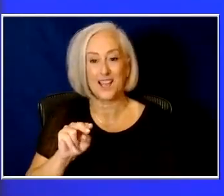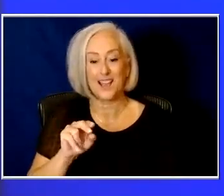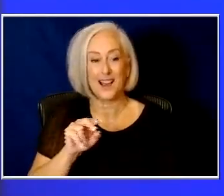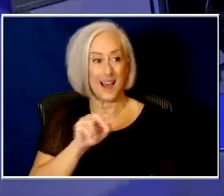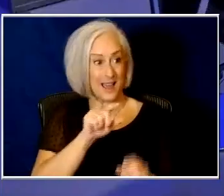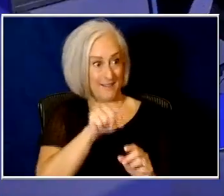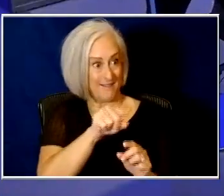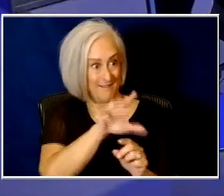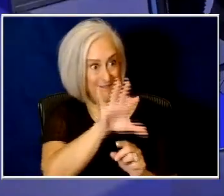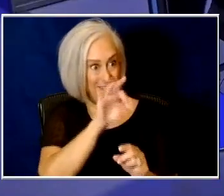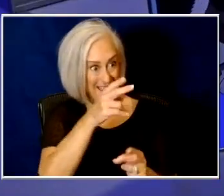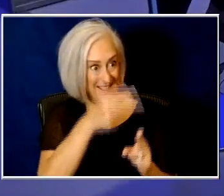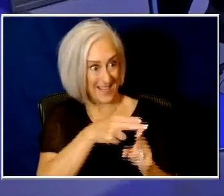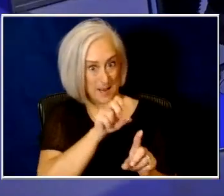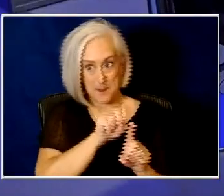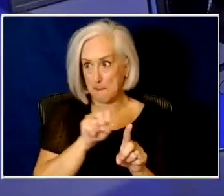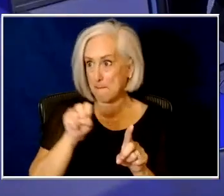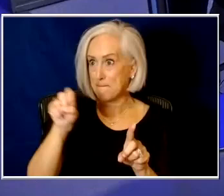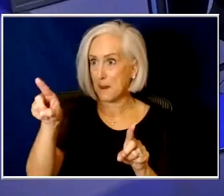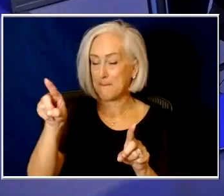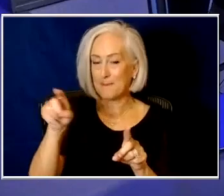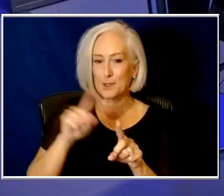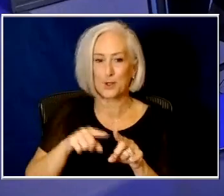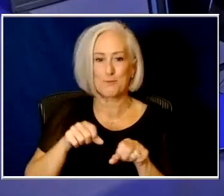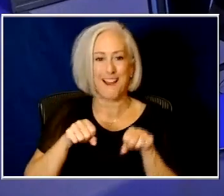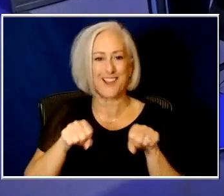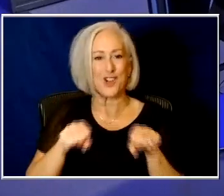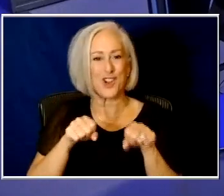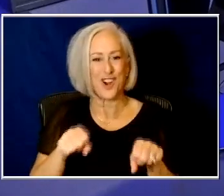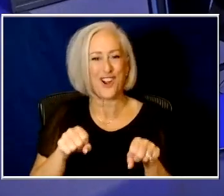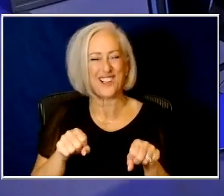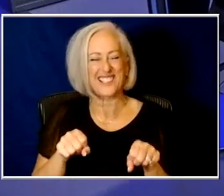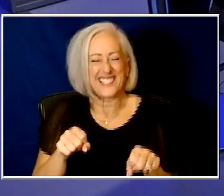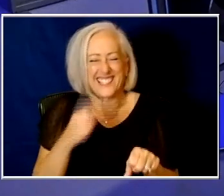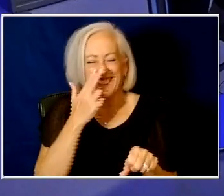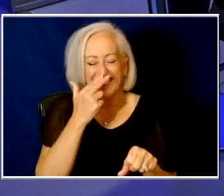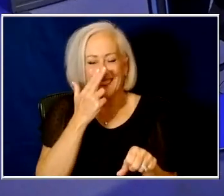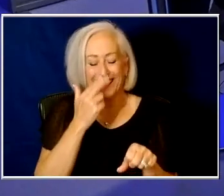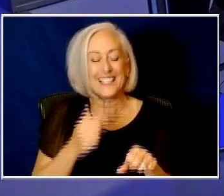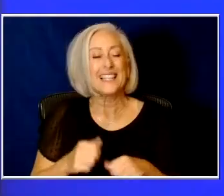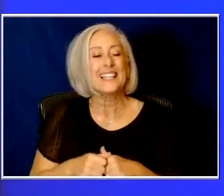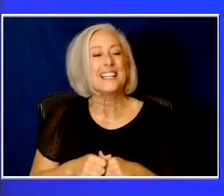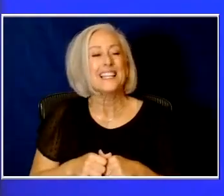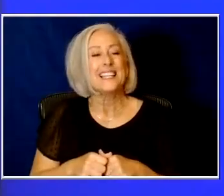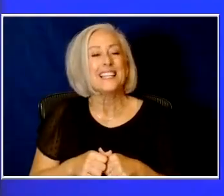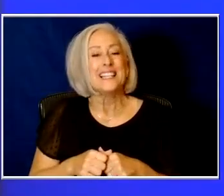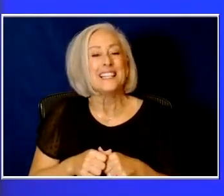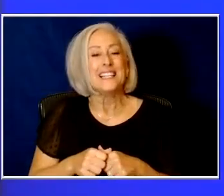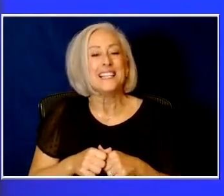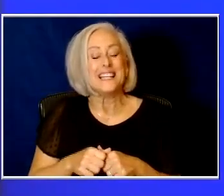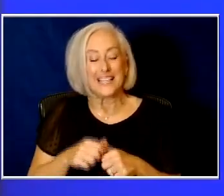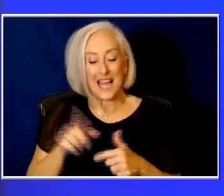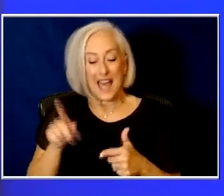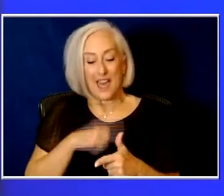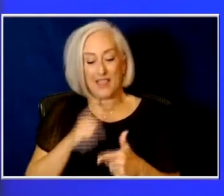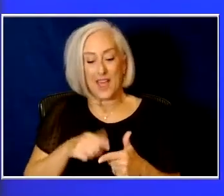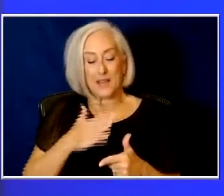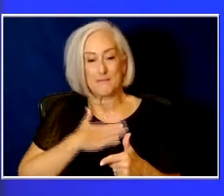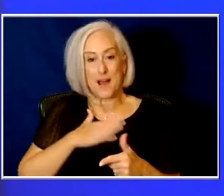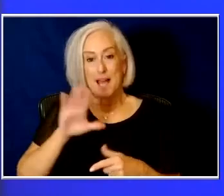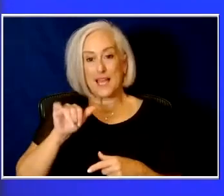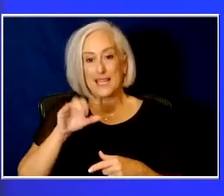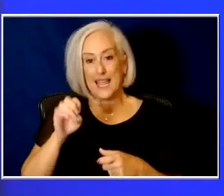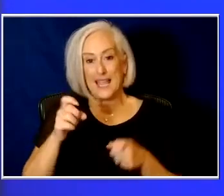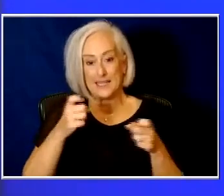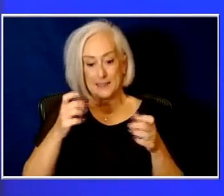the first time. Yeah, that's okay. So when you do that, then it goes through my case manager at the National Marrow Donor Program,